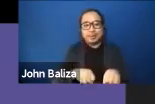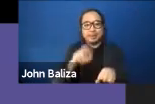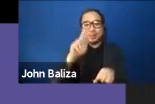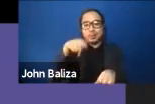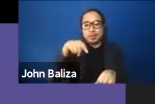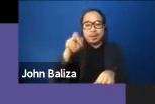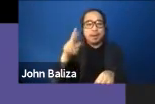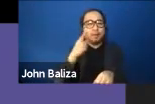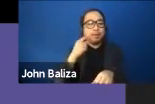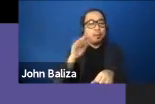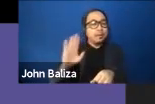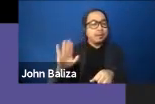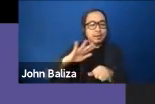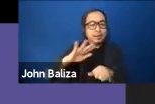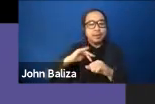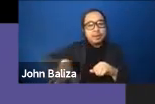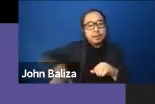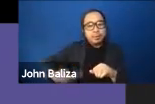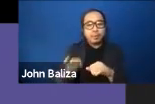advocacy.